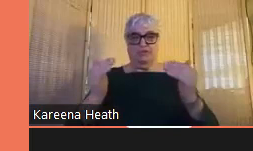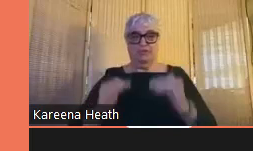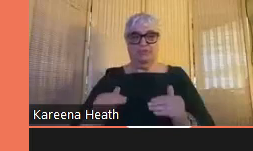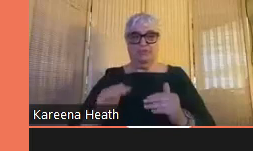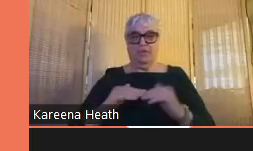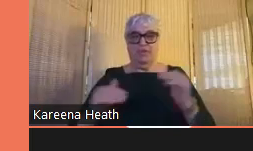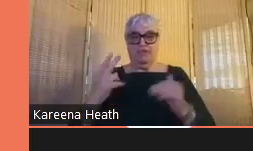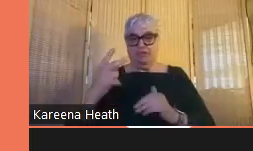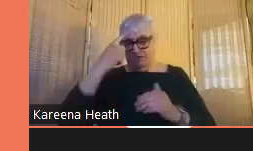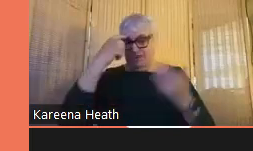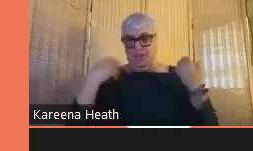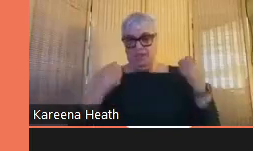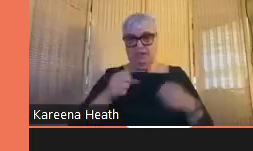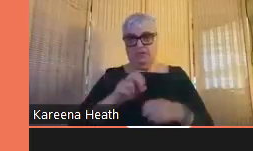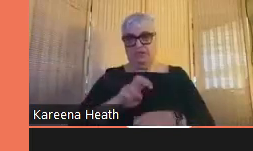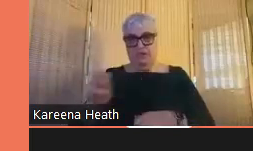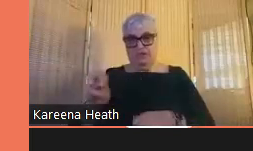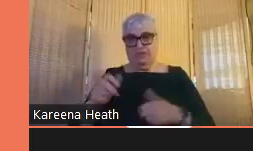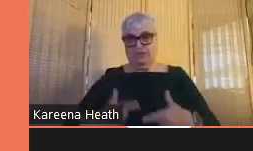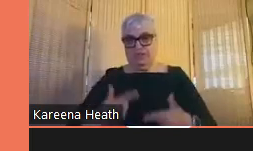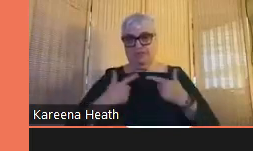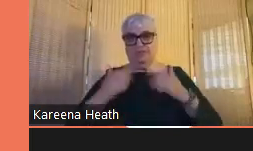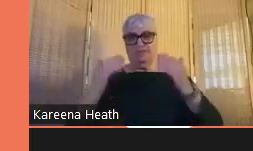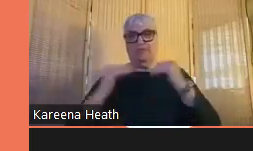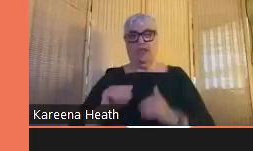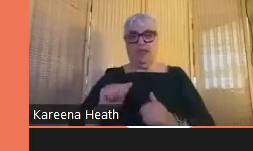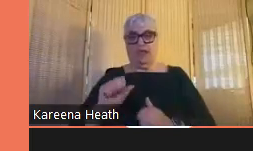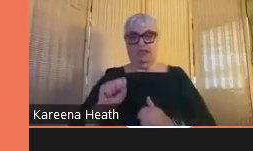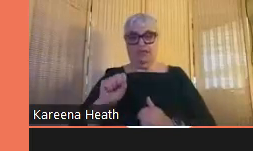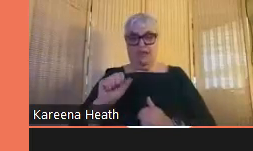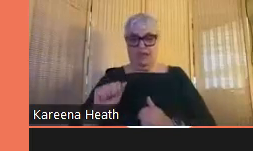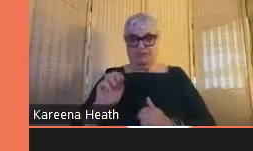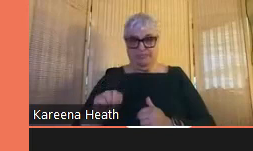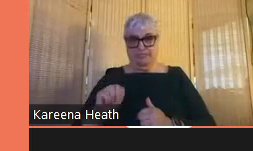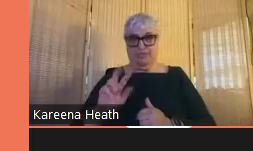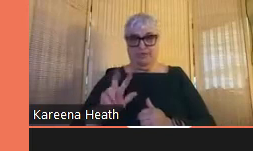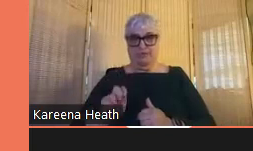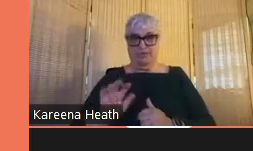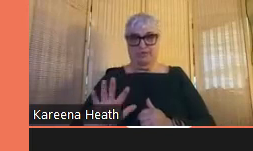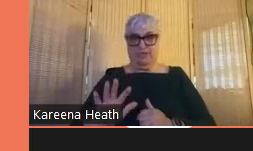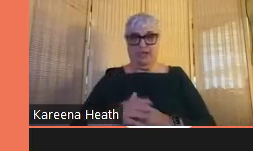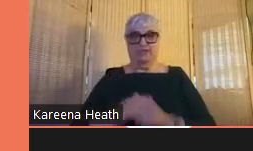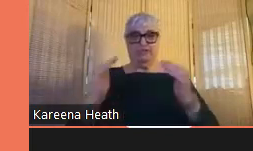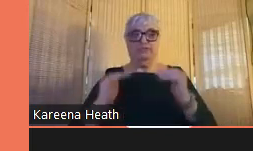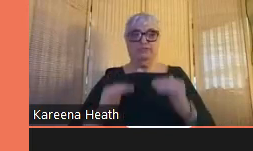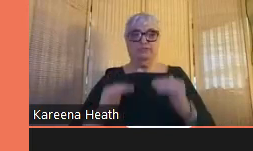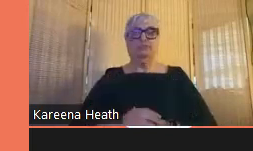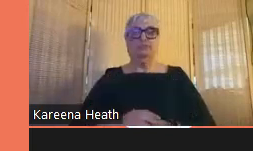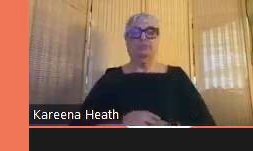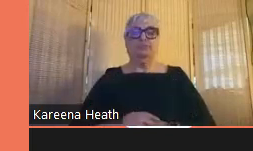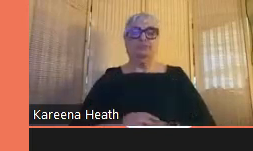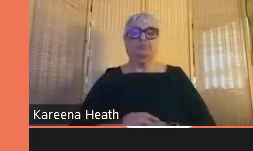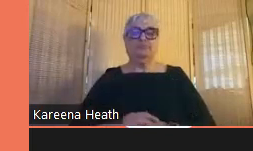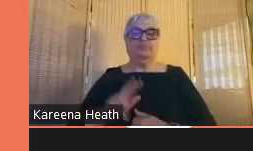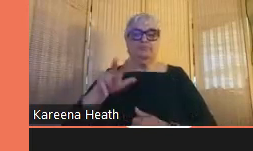2 mental health transitional living homes, and then ASAM 3.5 type services. Next slide, please. And the